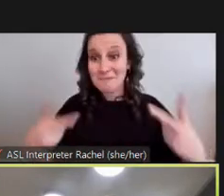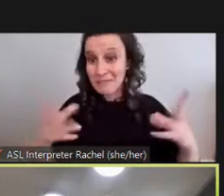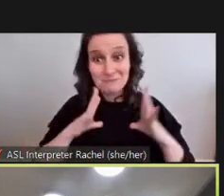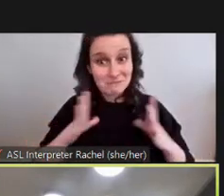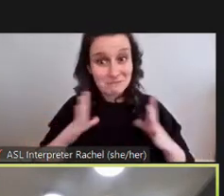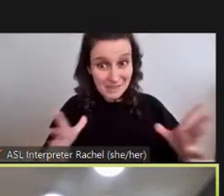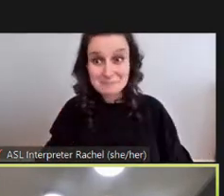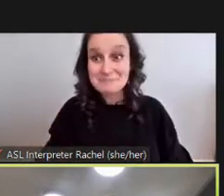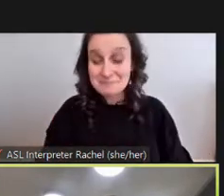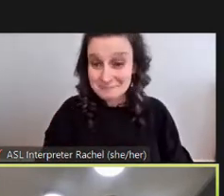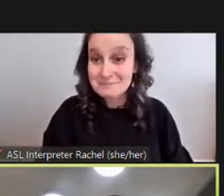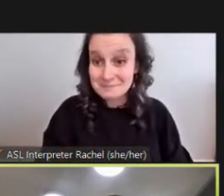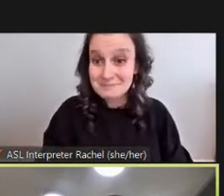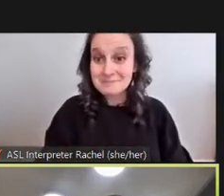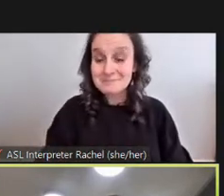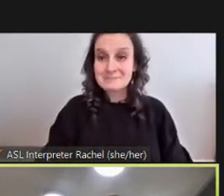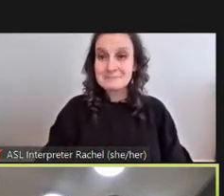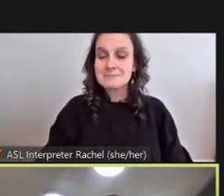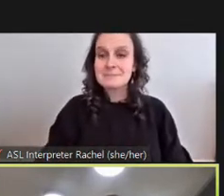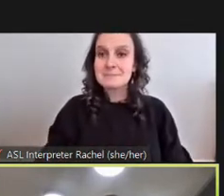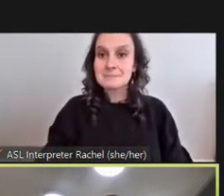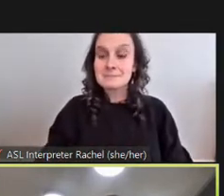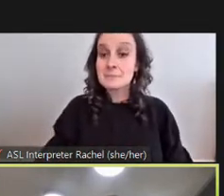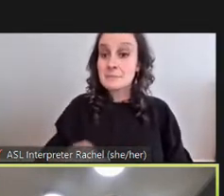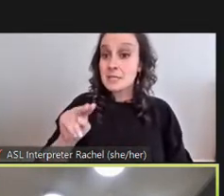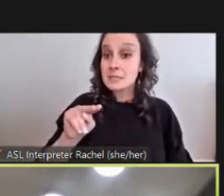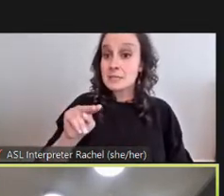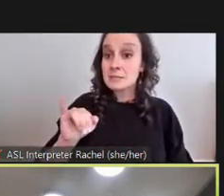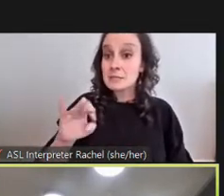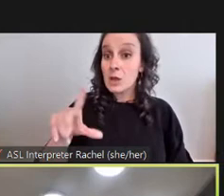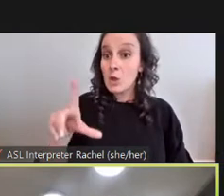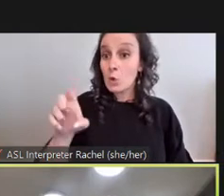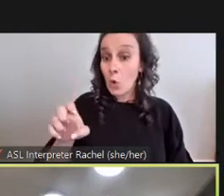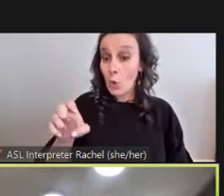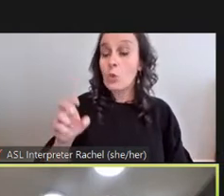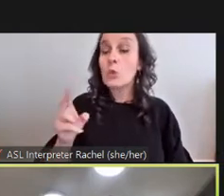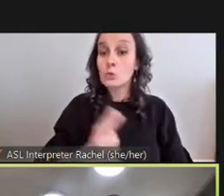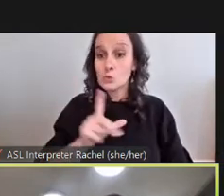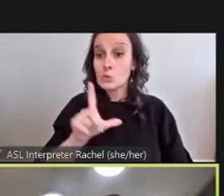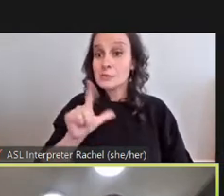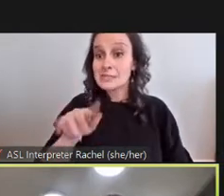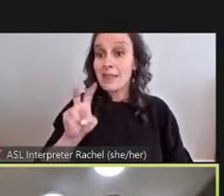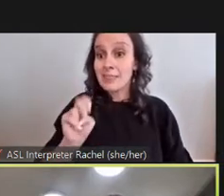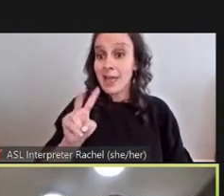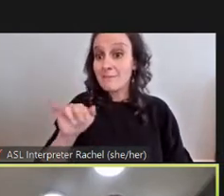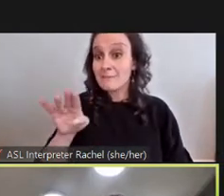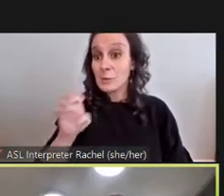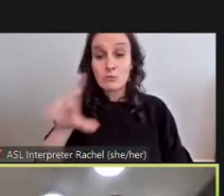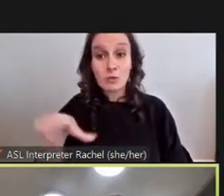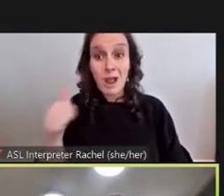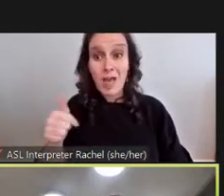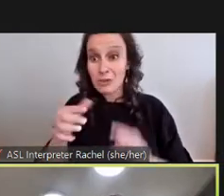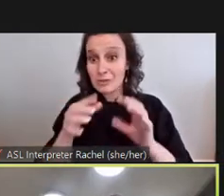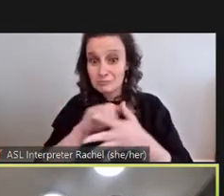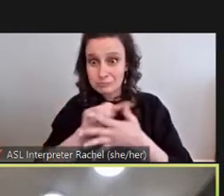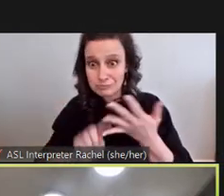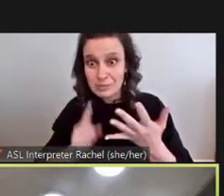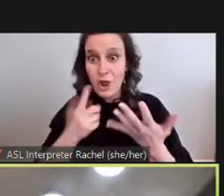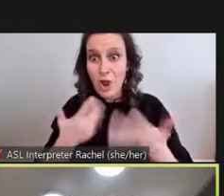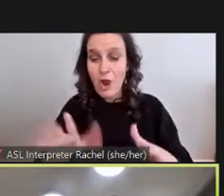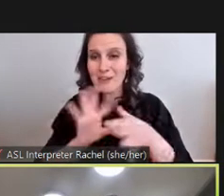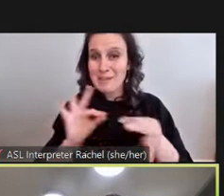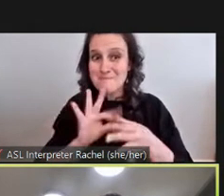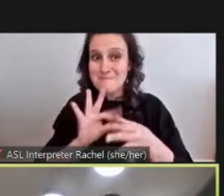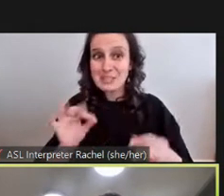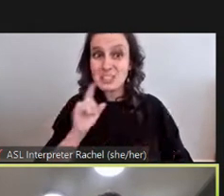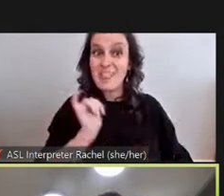events. Nicole used LiveVoice already for different occasions, as she also mentioned. So, for example,